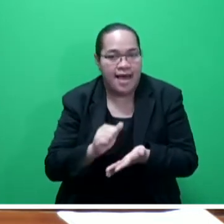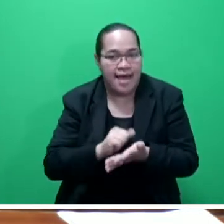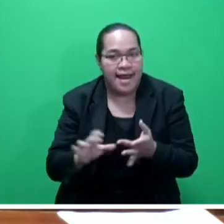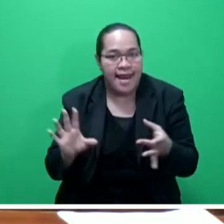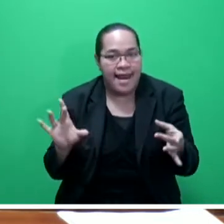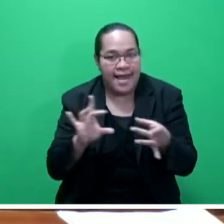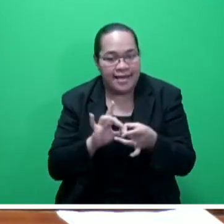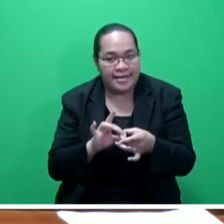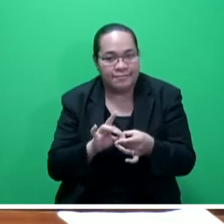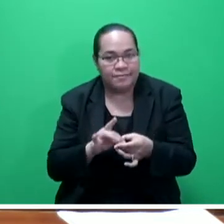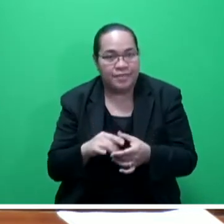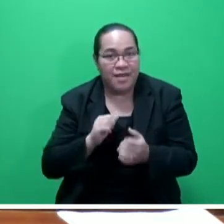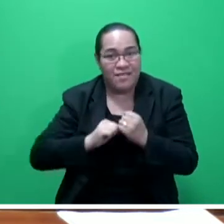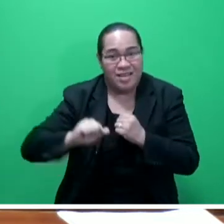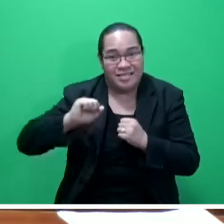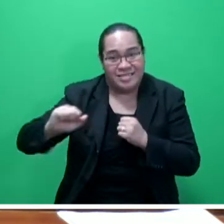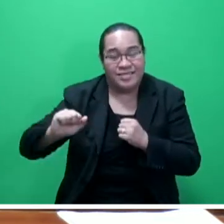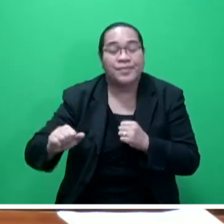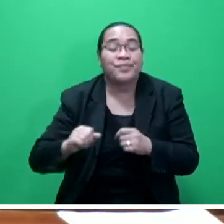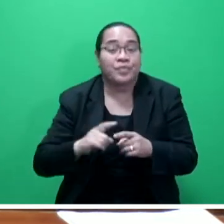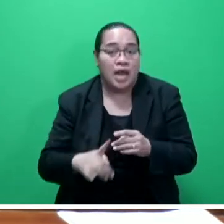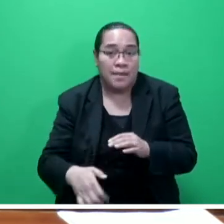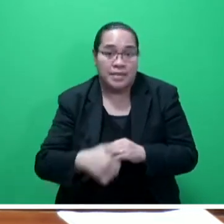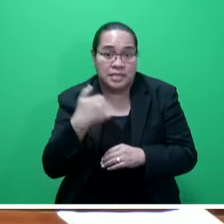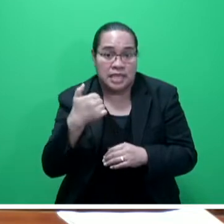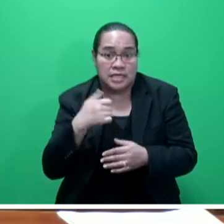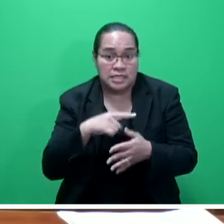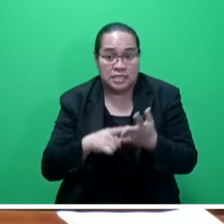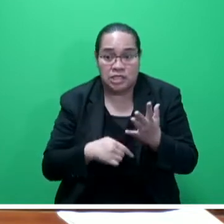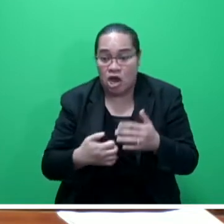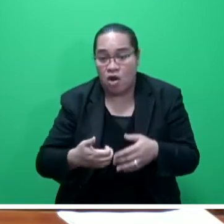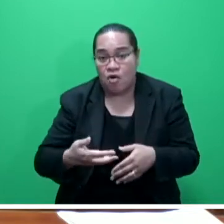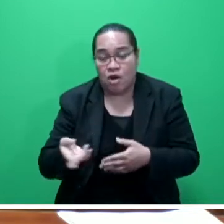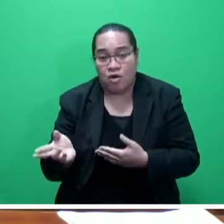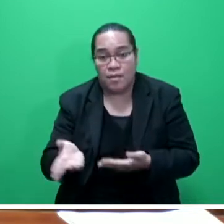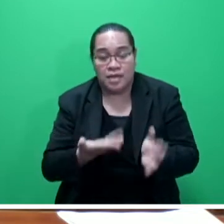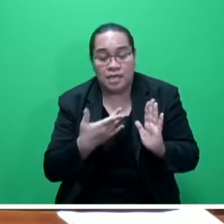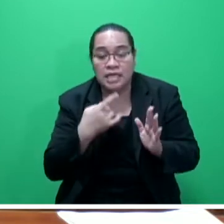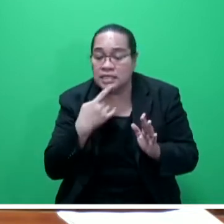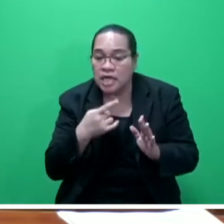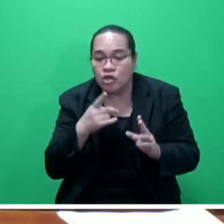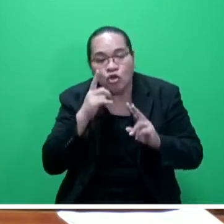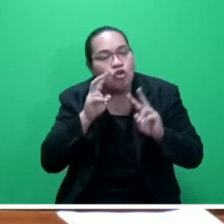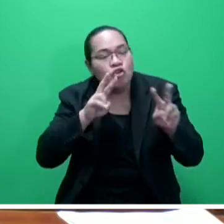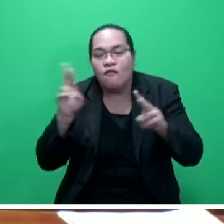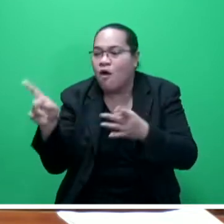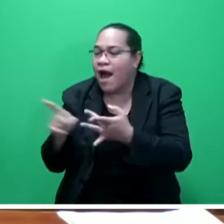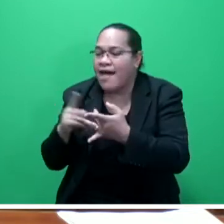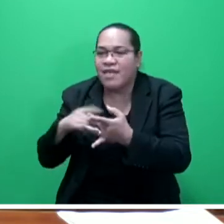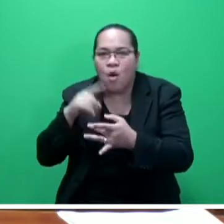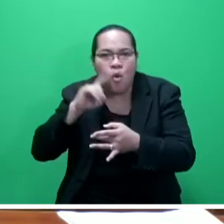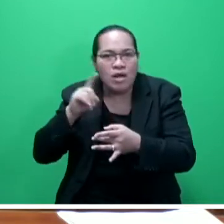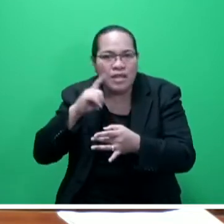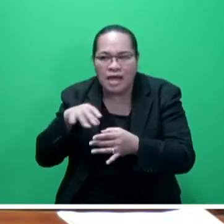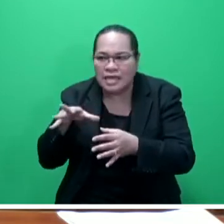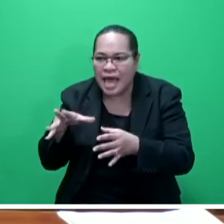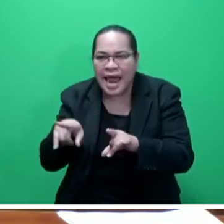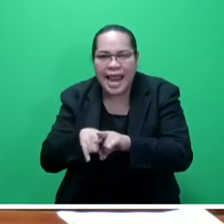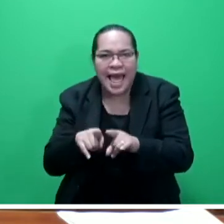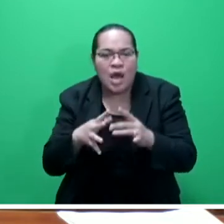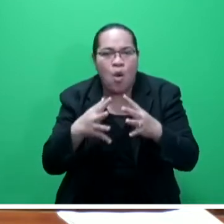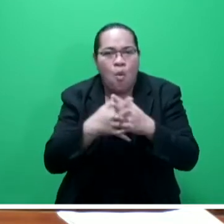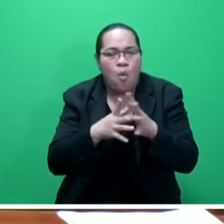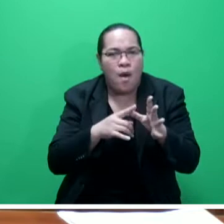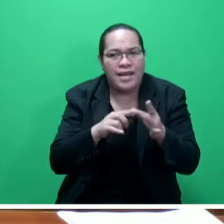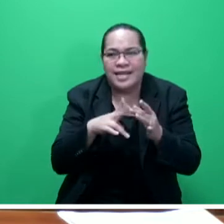There are 6 recommendations for Water Authority to consider looking to other water sources for developments such as the Wainikavika